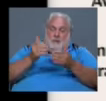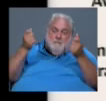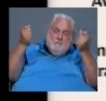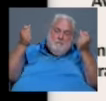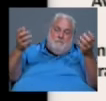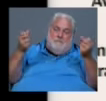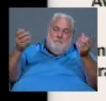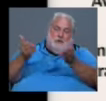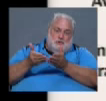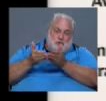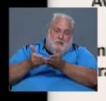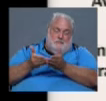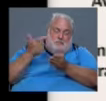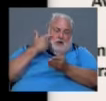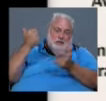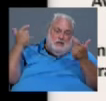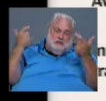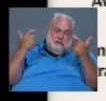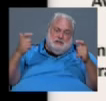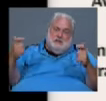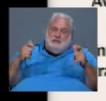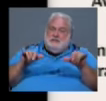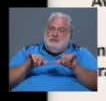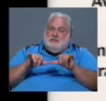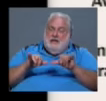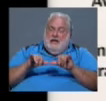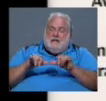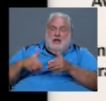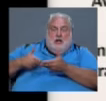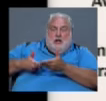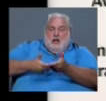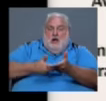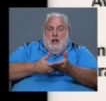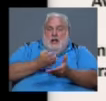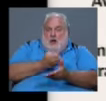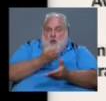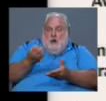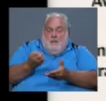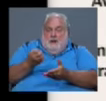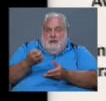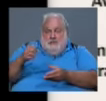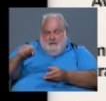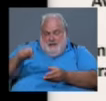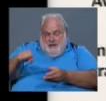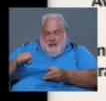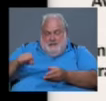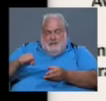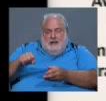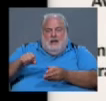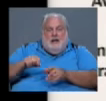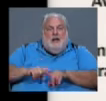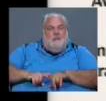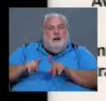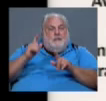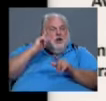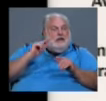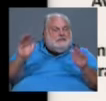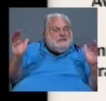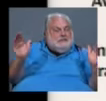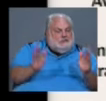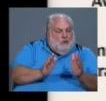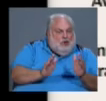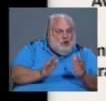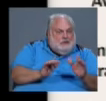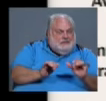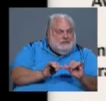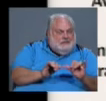service, because of their larger size, they can carry more equipment on board at one time. Because of being able to